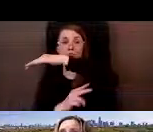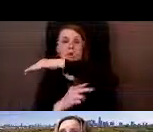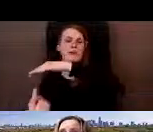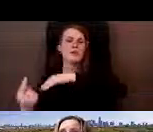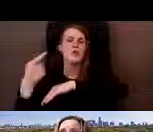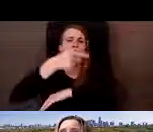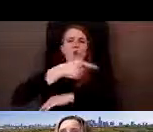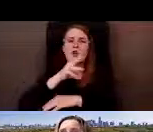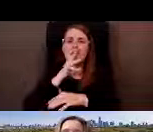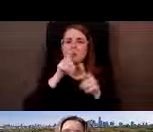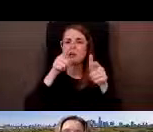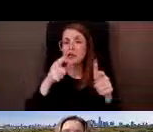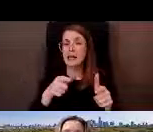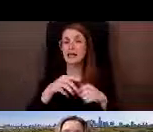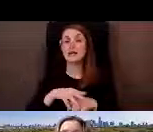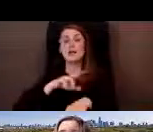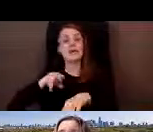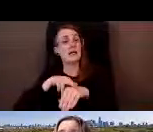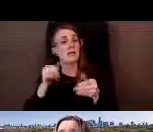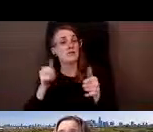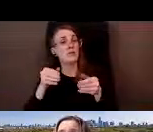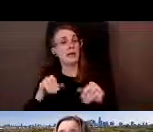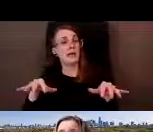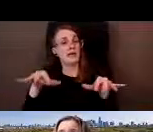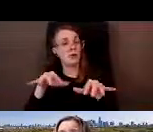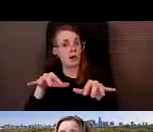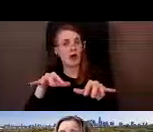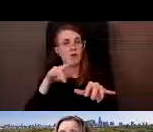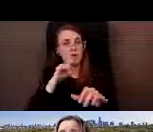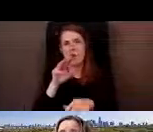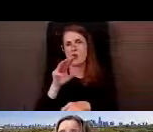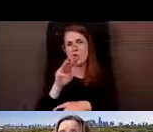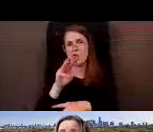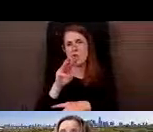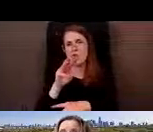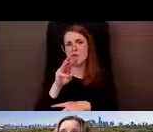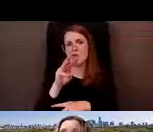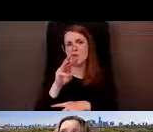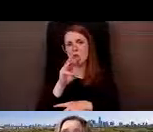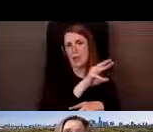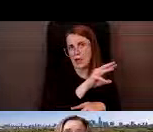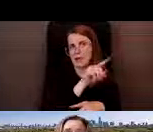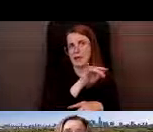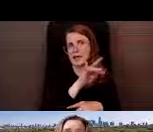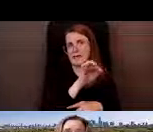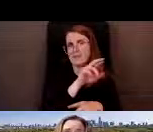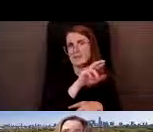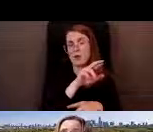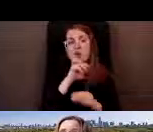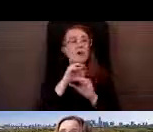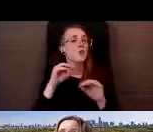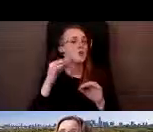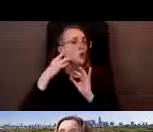nature playground and a new trailhead on the west side of Zilker. There's an off-leash area near AZ Morton